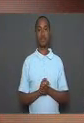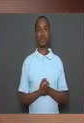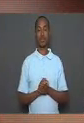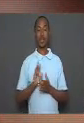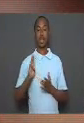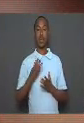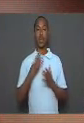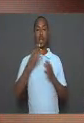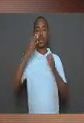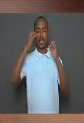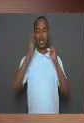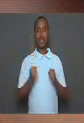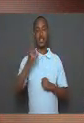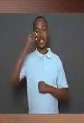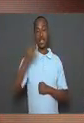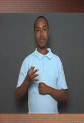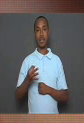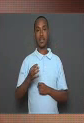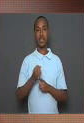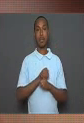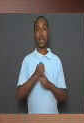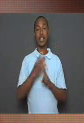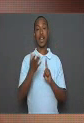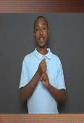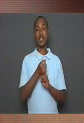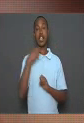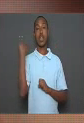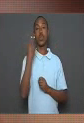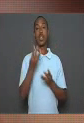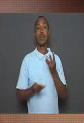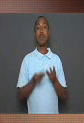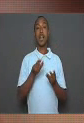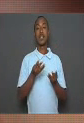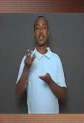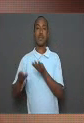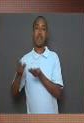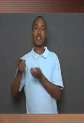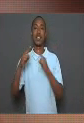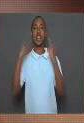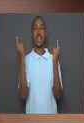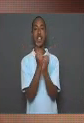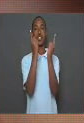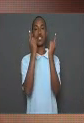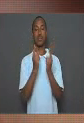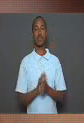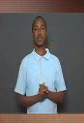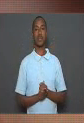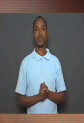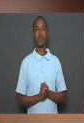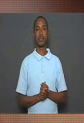We can determine the theoretical yield using mass-mass relationship.